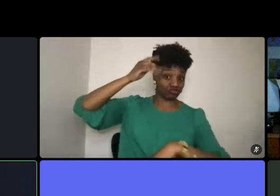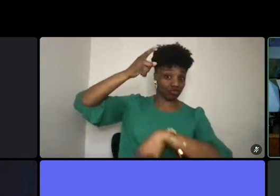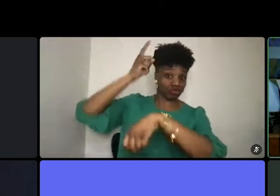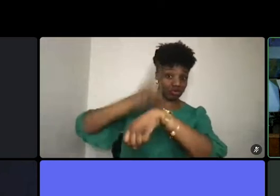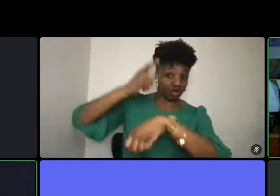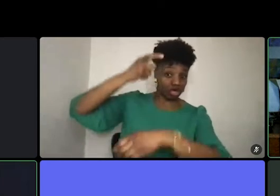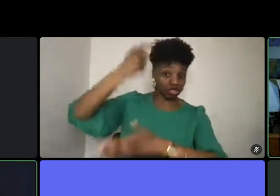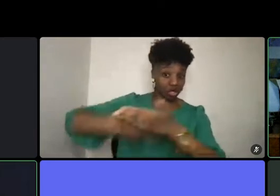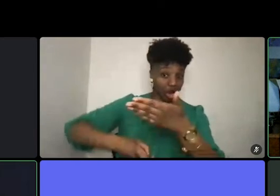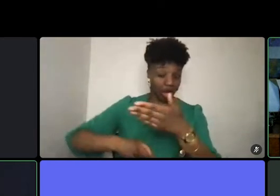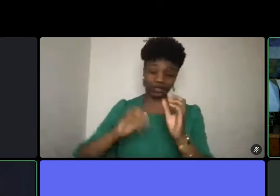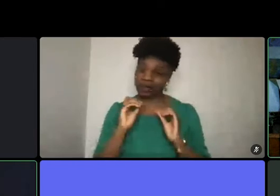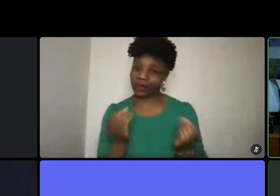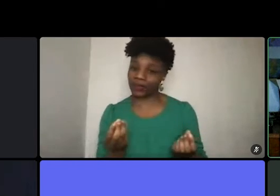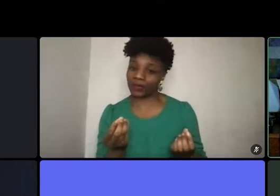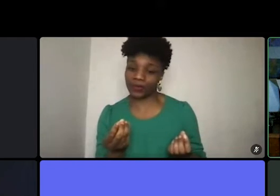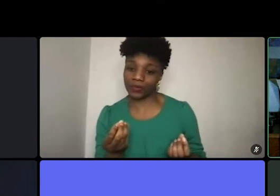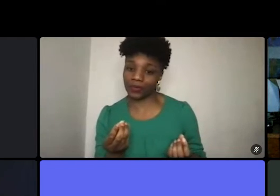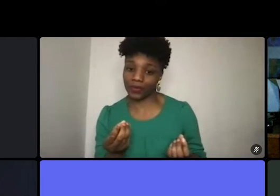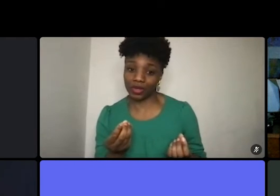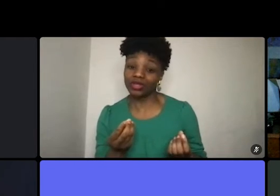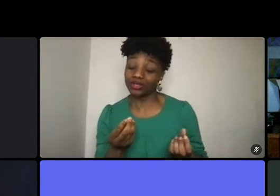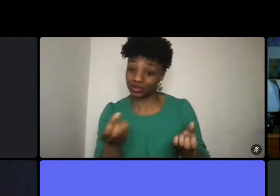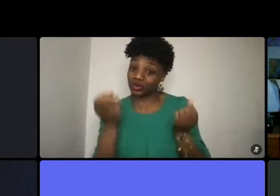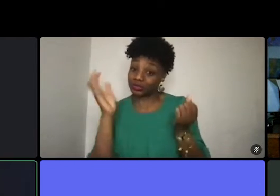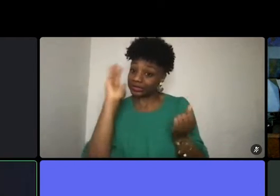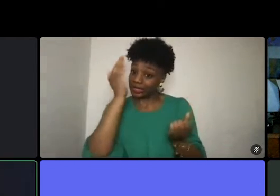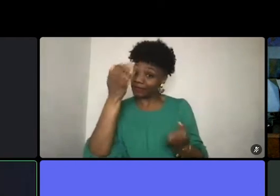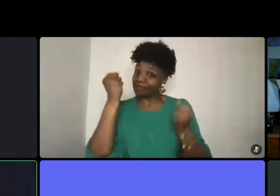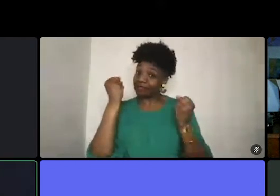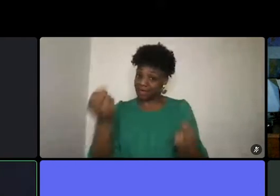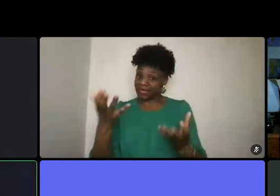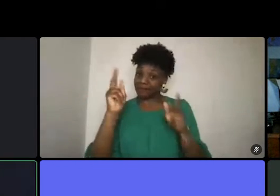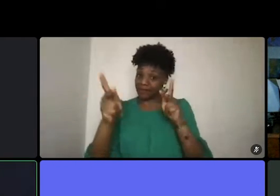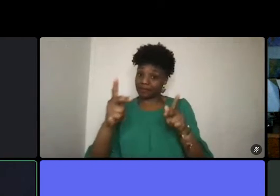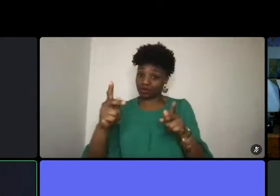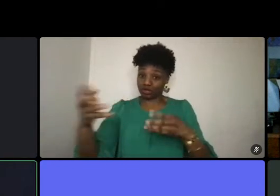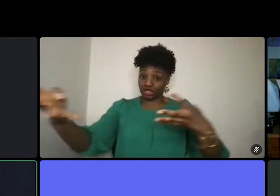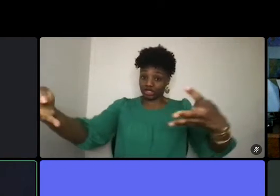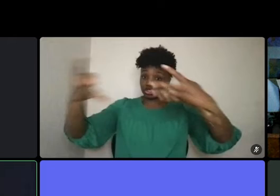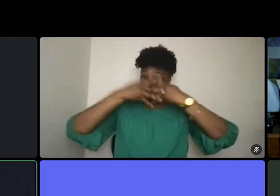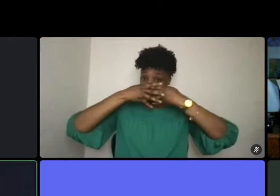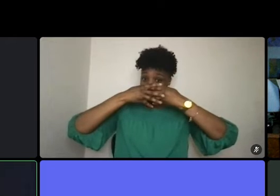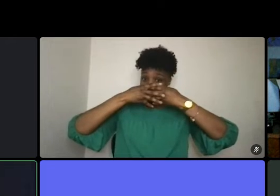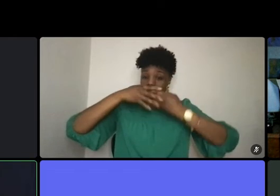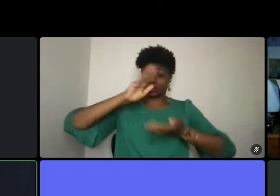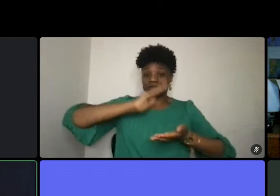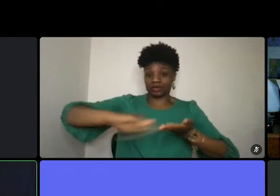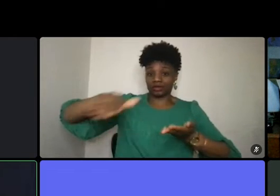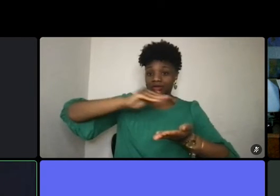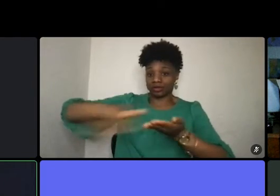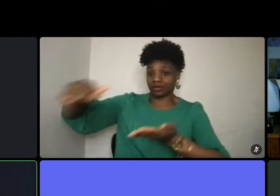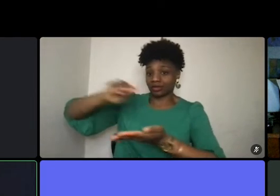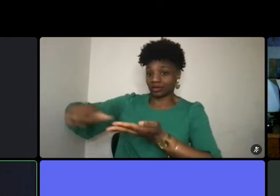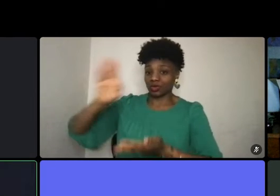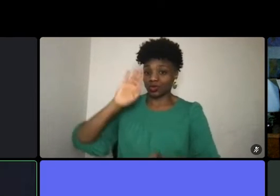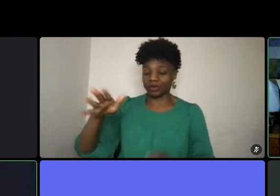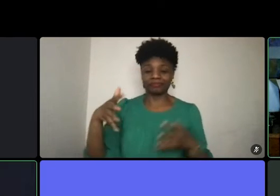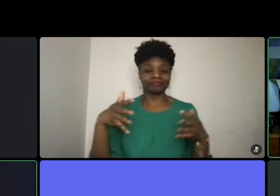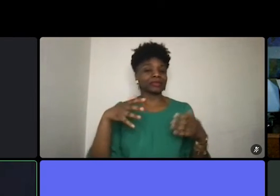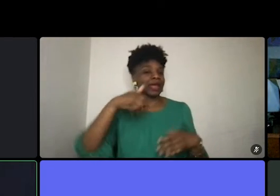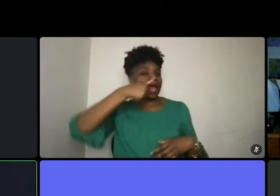Mm, So hopefully a lot of you people will get out of shouldn't. jail. And America's been so interesting.